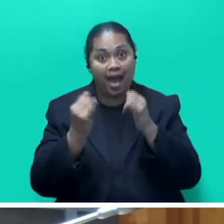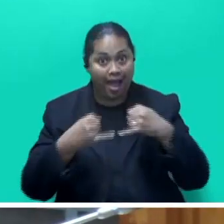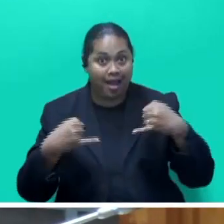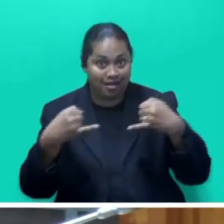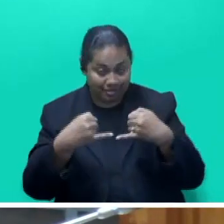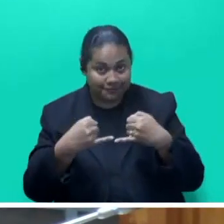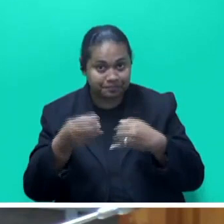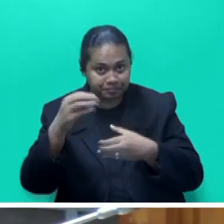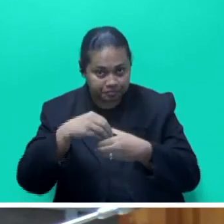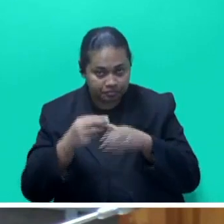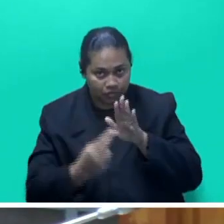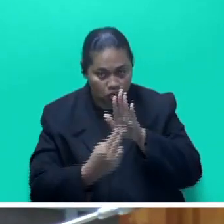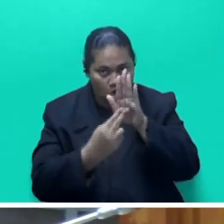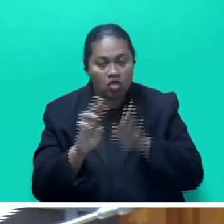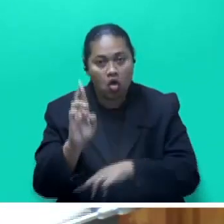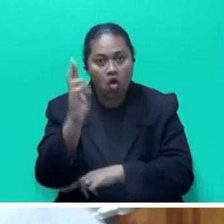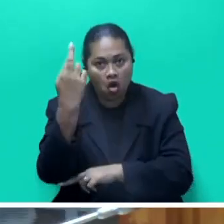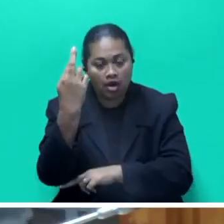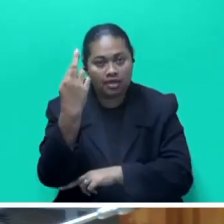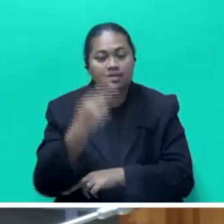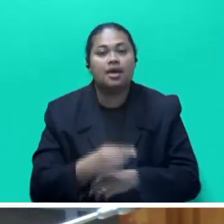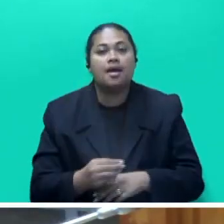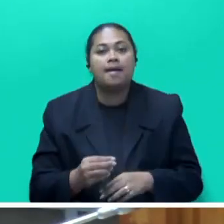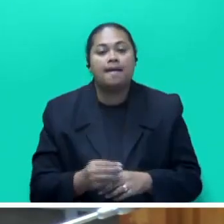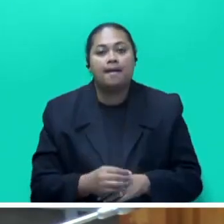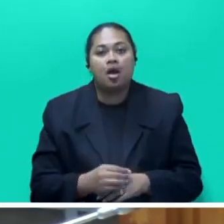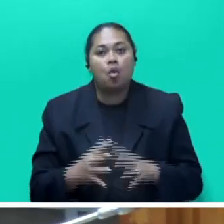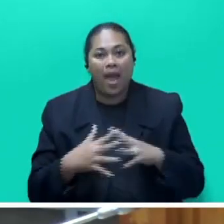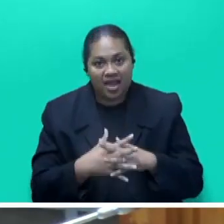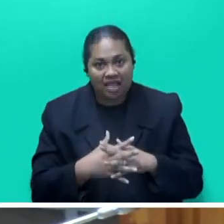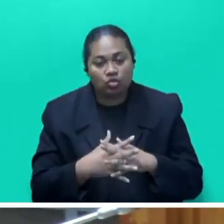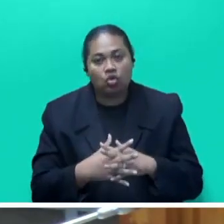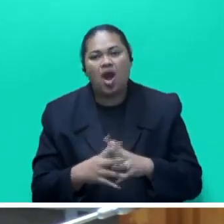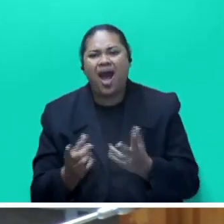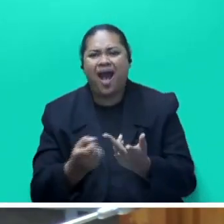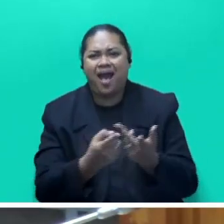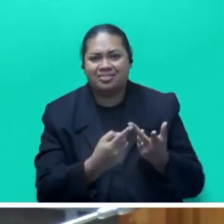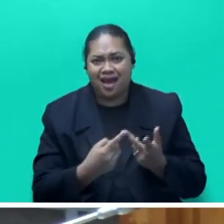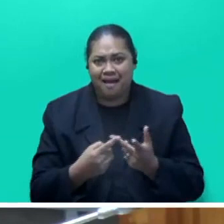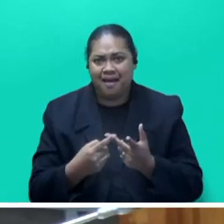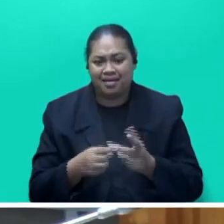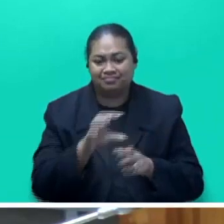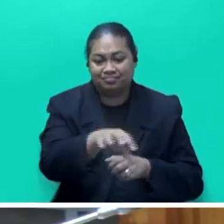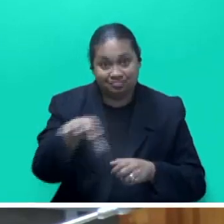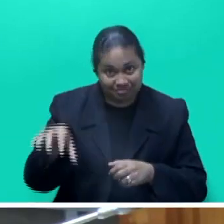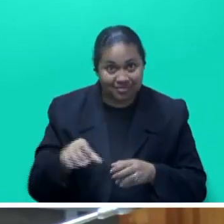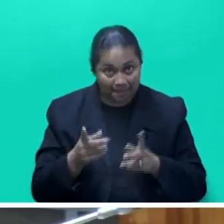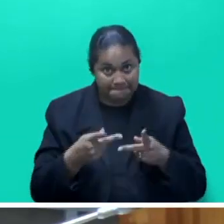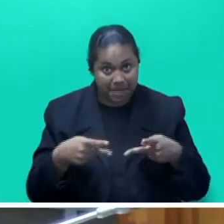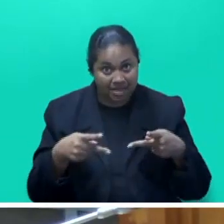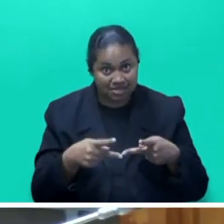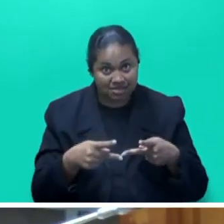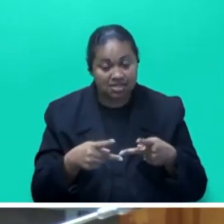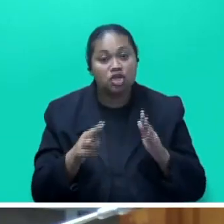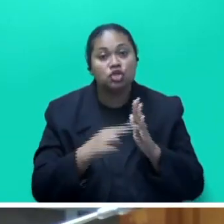including Northland, Auckland, Bay of Plenty, Waikato, Tarafiti, Hawke's Bay, and Tararua. New